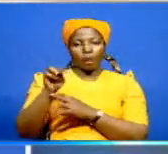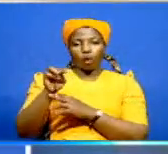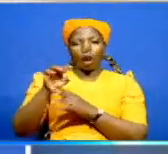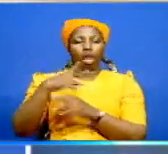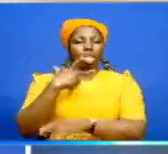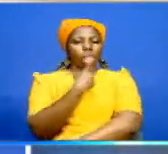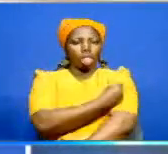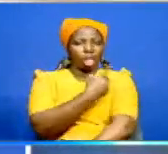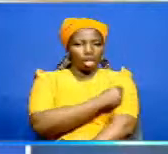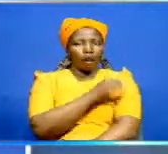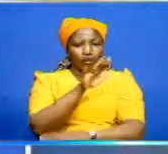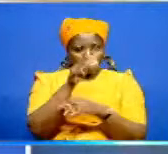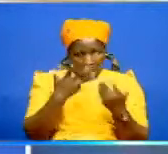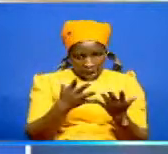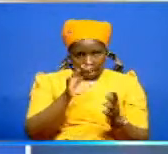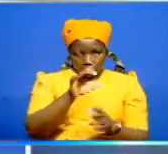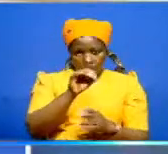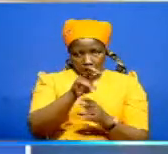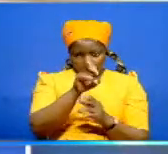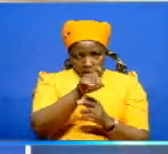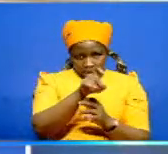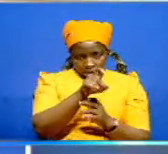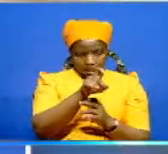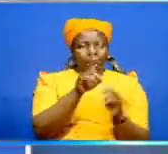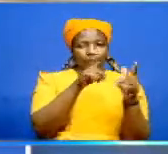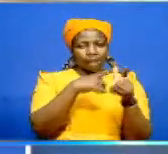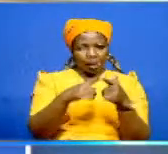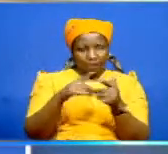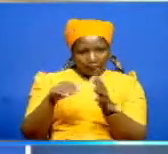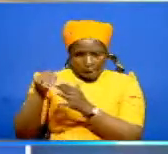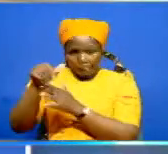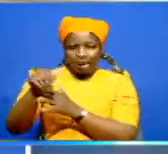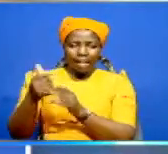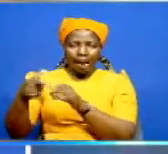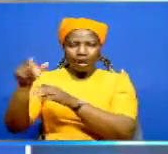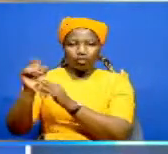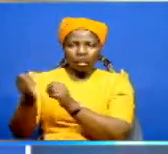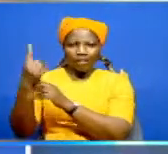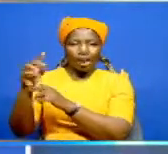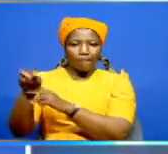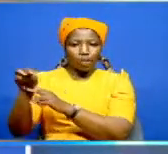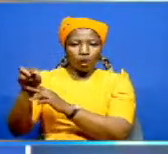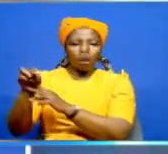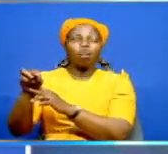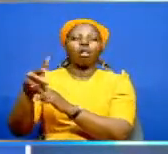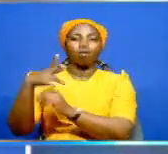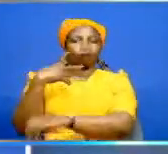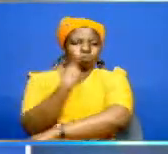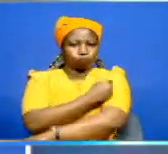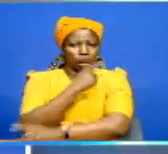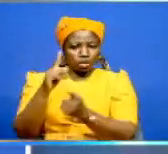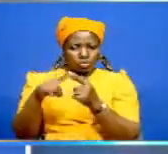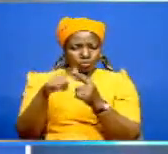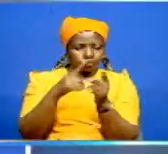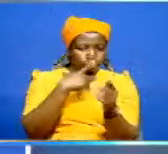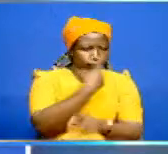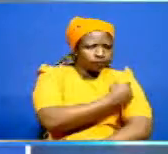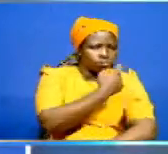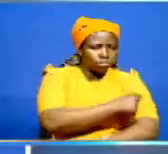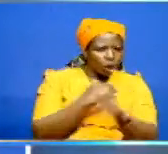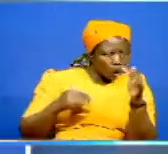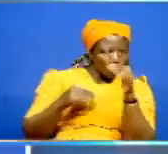the COVAX facility and procure an additional 11 million doses from other mechanisms to vaccinate nearly 16 million